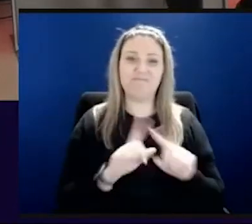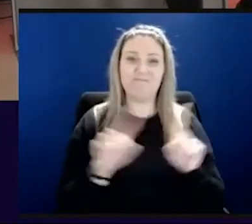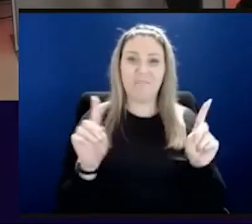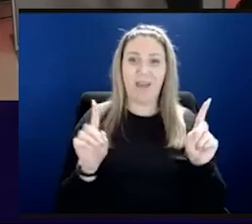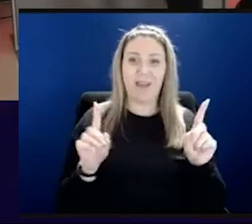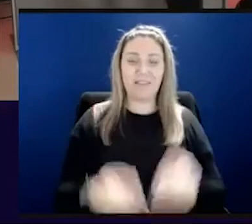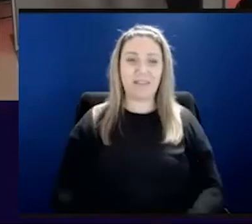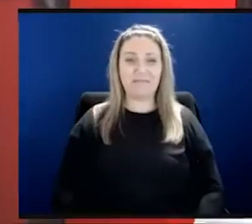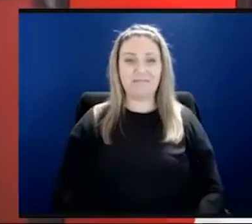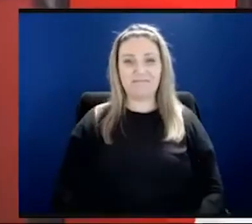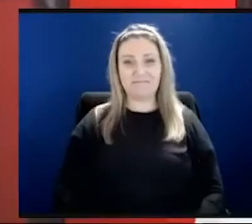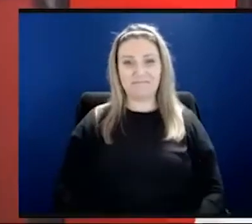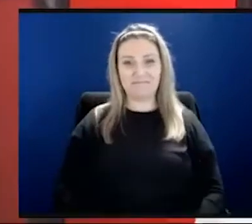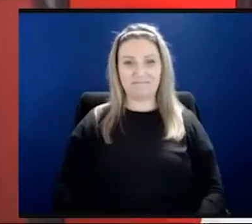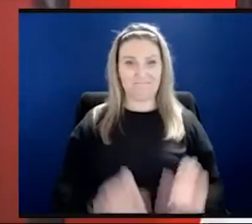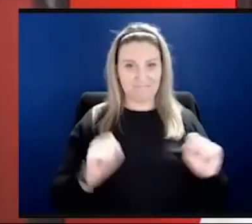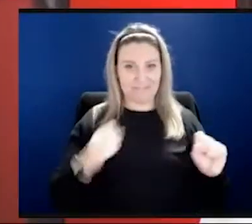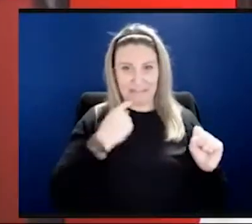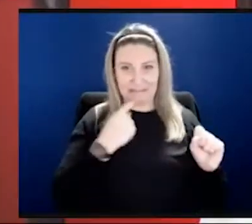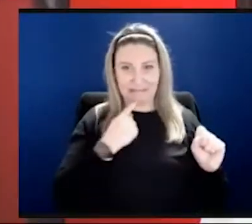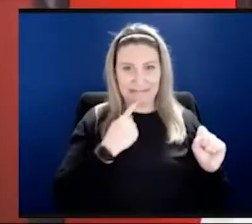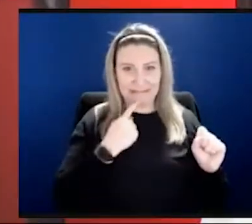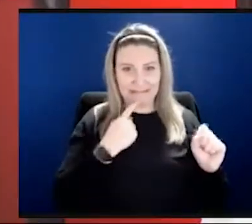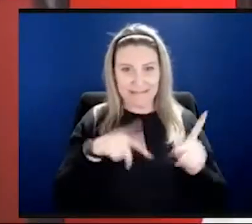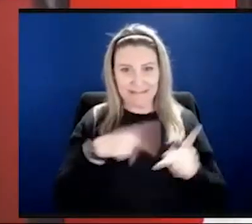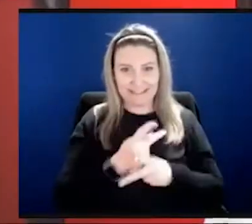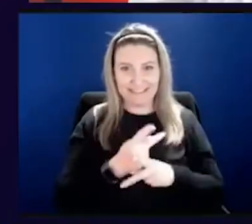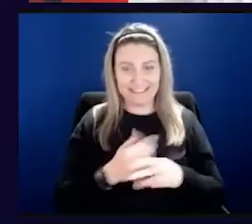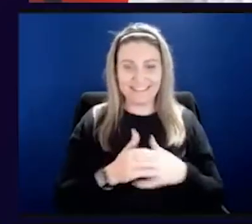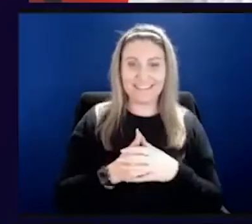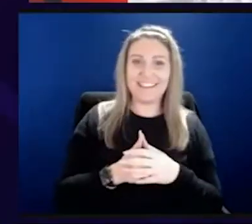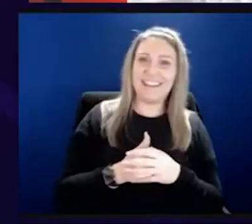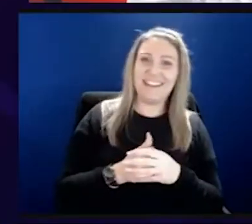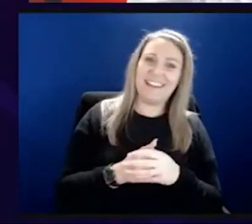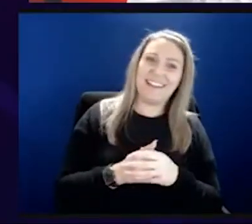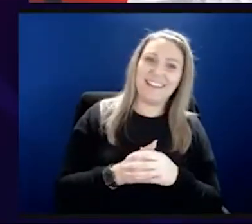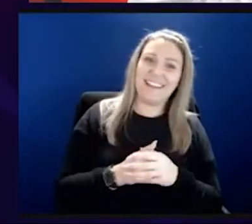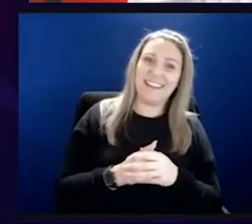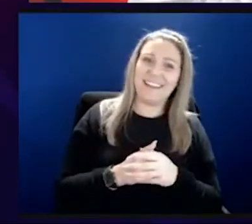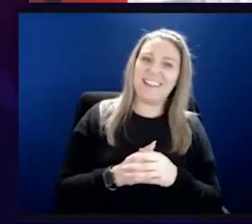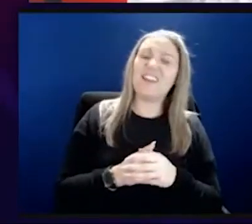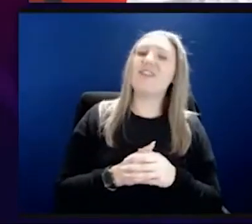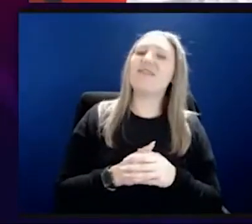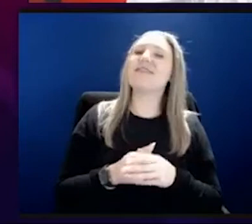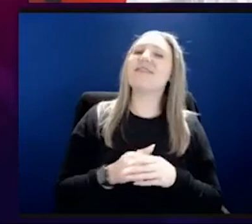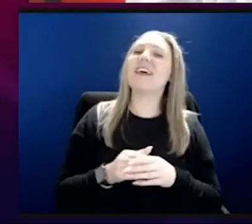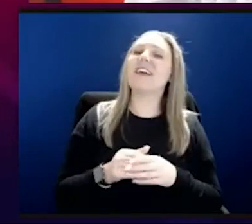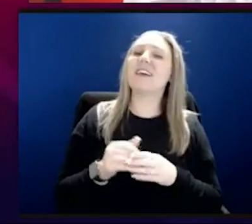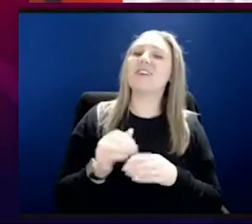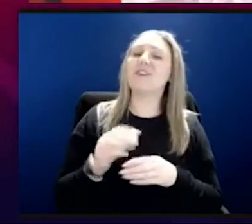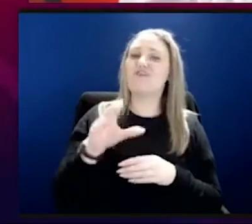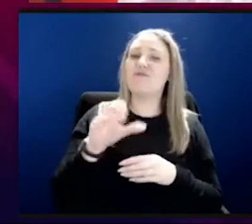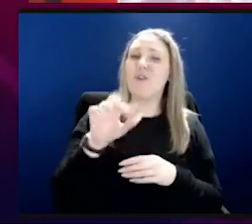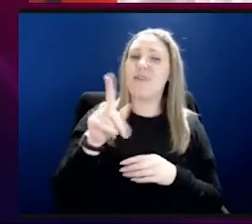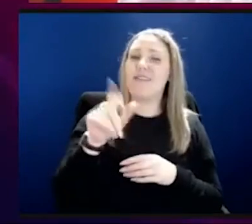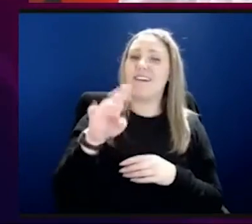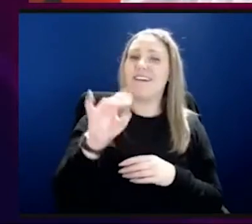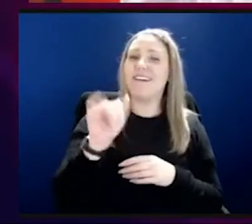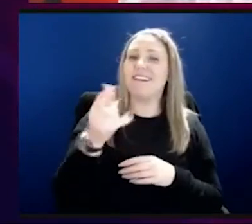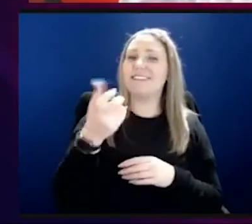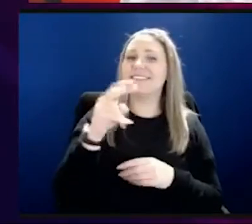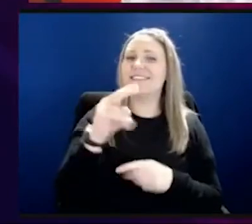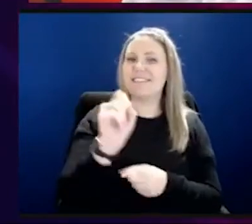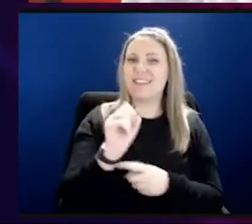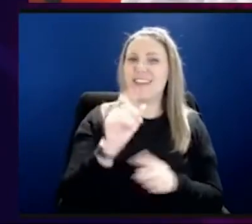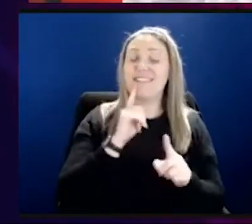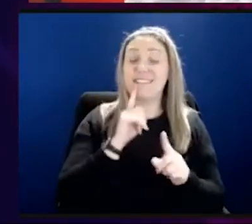can you say what kind? You know, I'm going to keep asking you. Garen, They dress shoes? They're dress shoes. Yeah, Cole Haan. Yeah, so. They're Oh nice. my They're comfy gosh. and